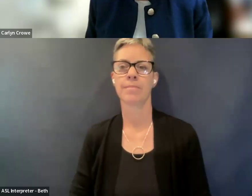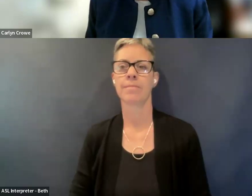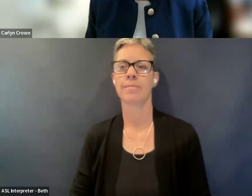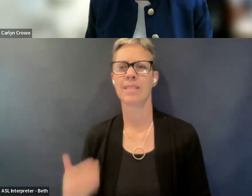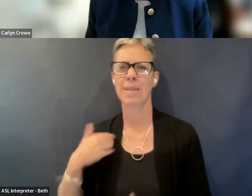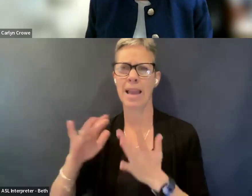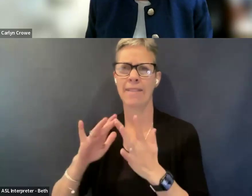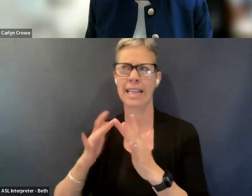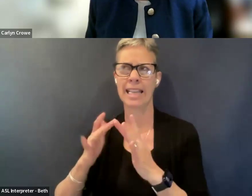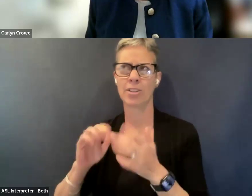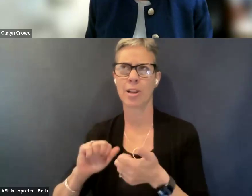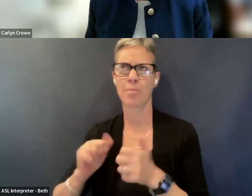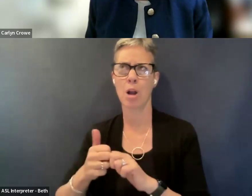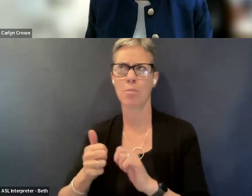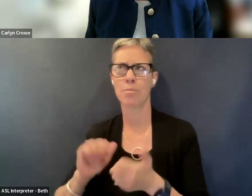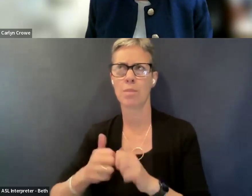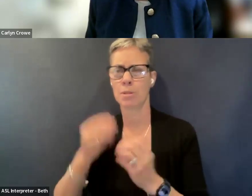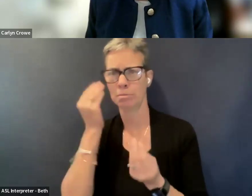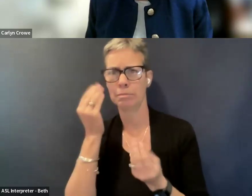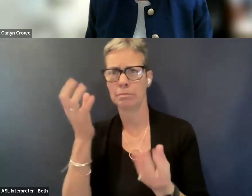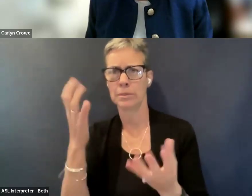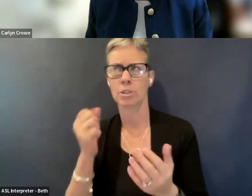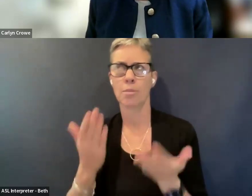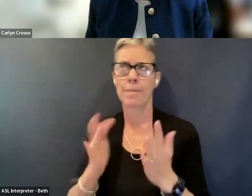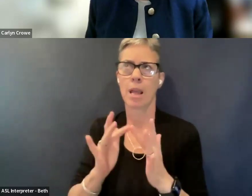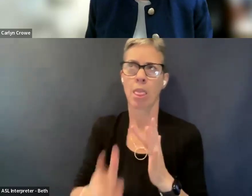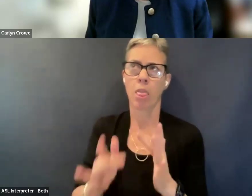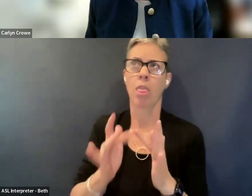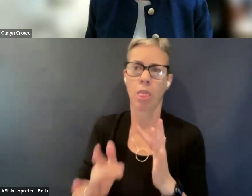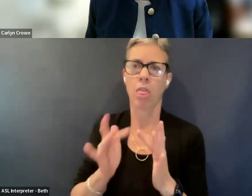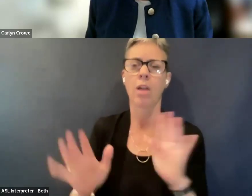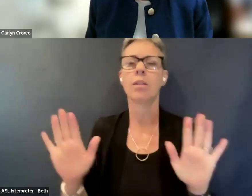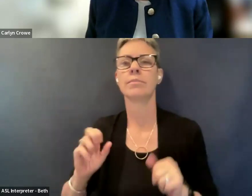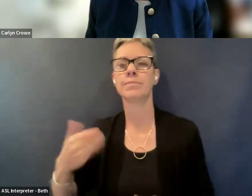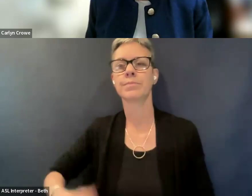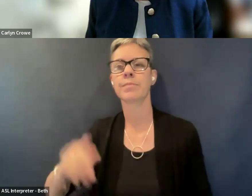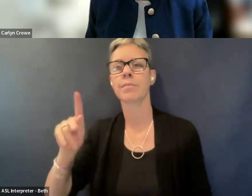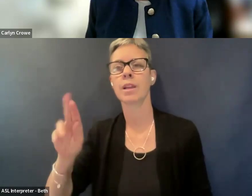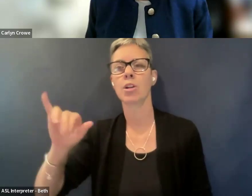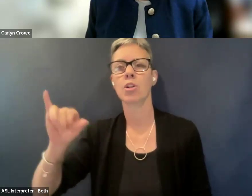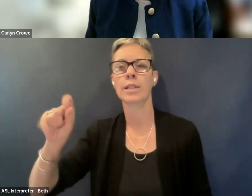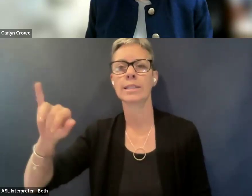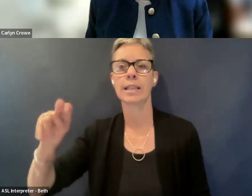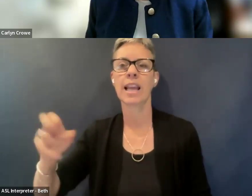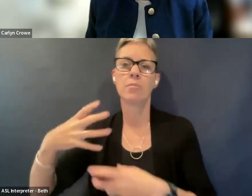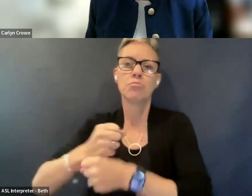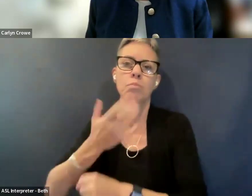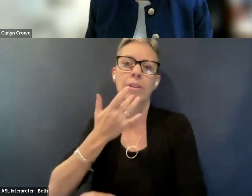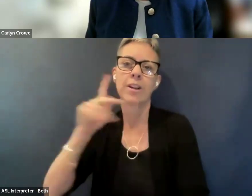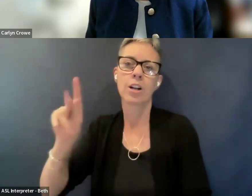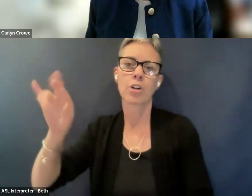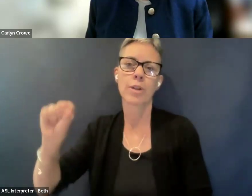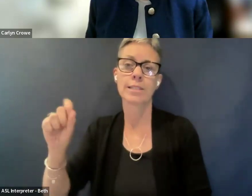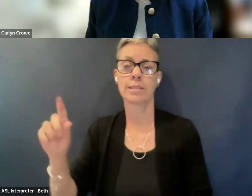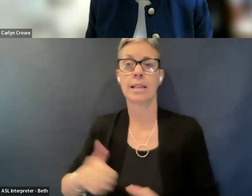internet issues, so it may cut off once in a while. I'm Christine. I go by Chris. I live in Des